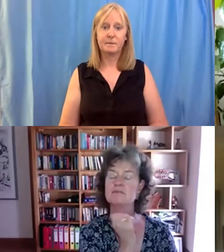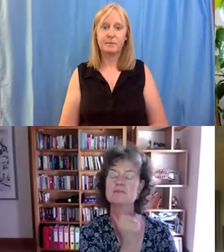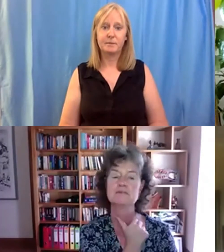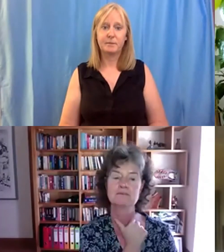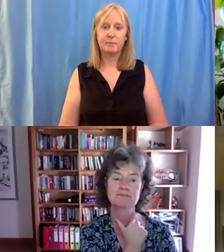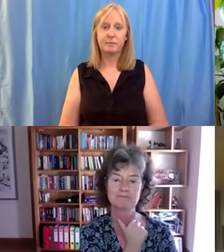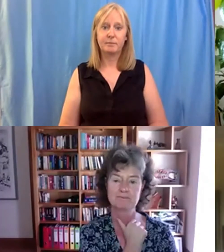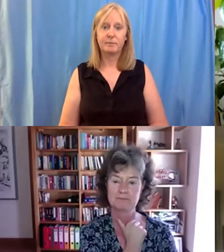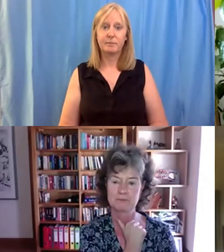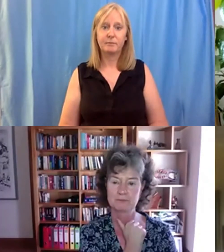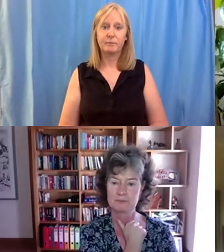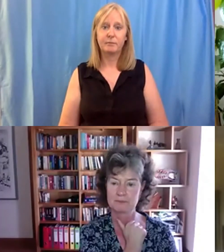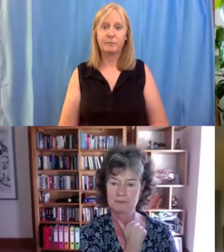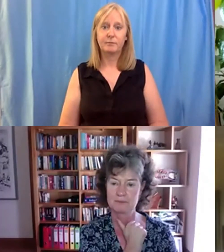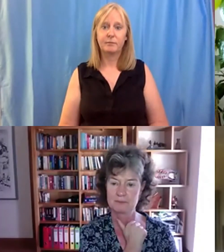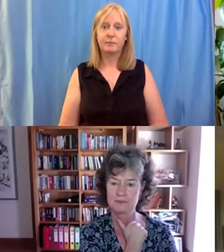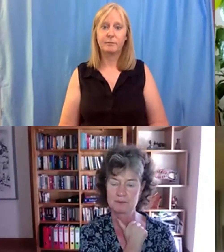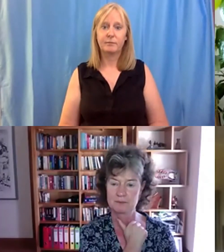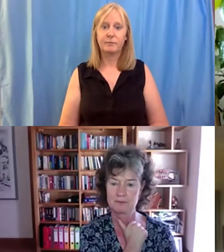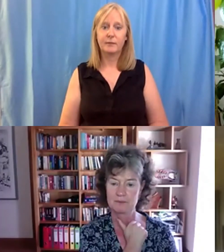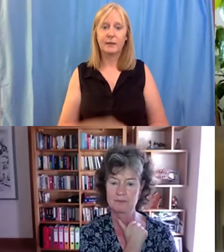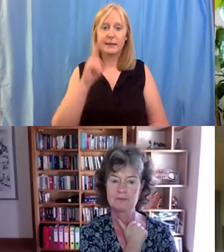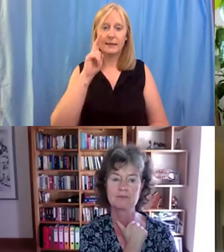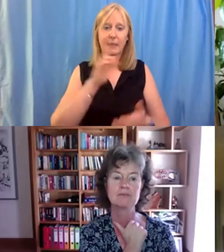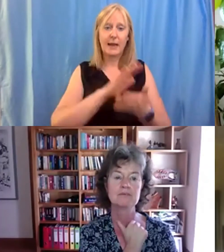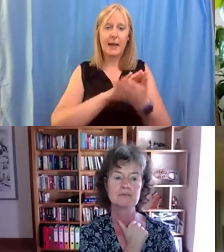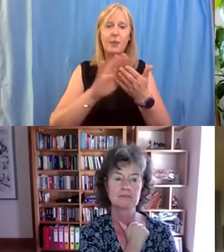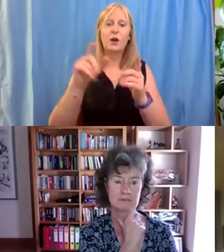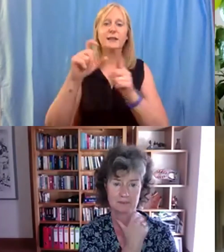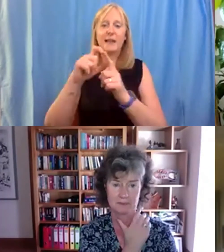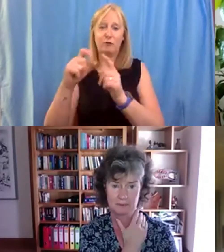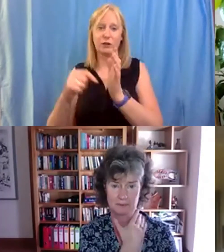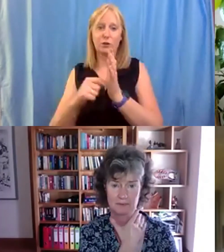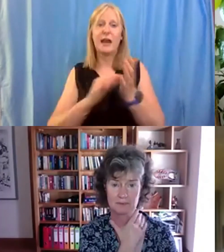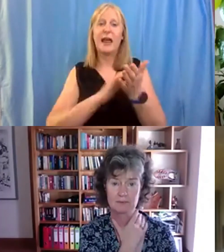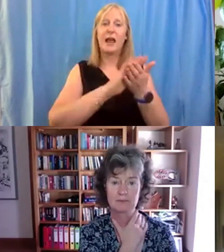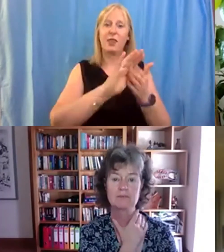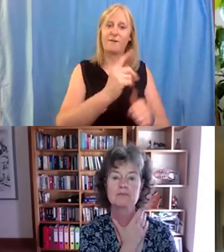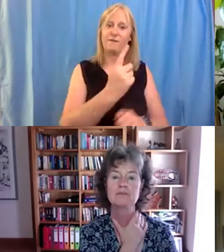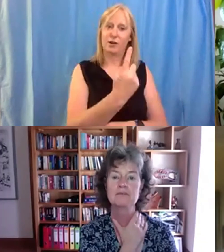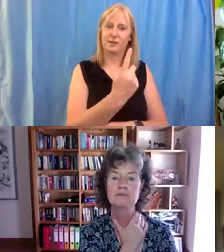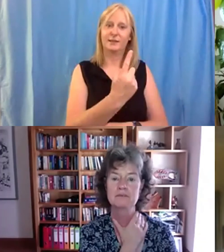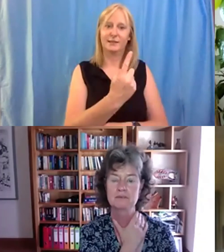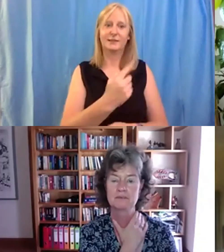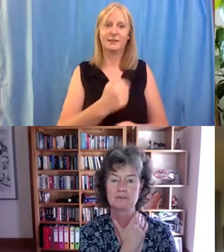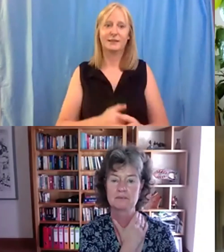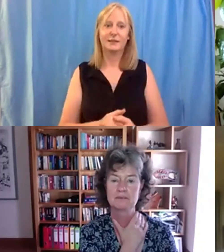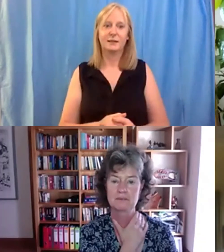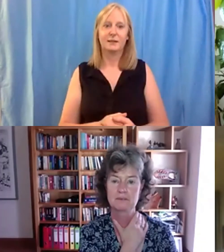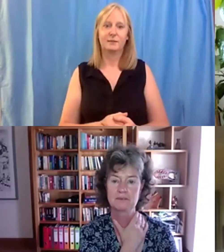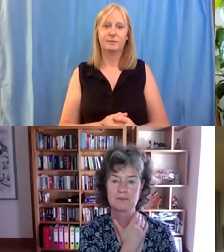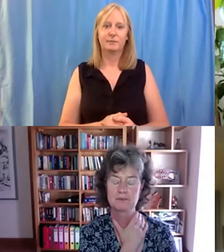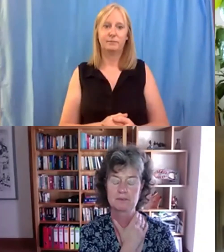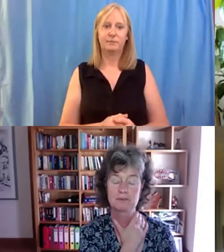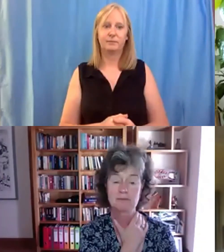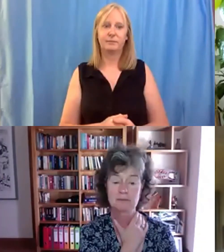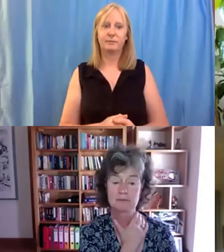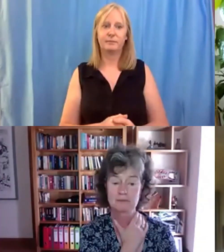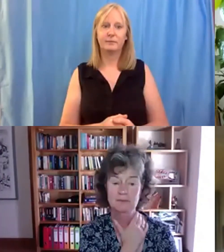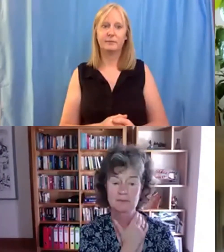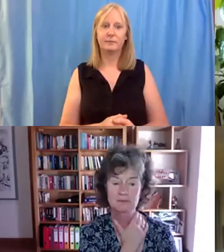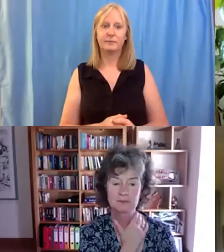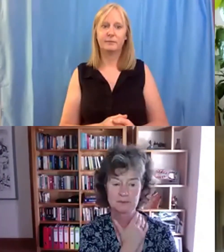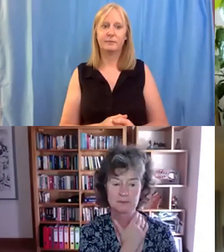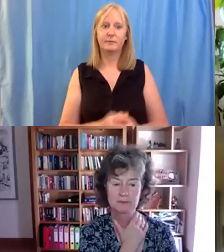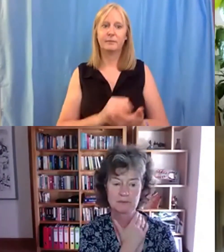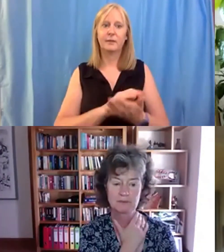But otherwise, okay. Now I can see Heather and Derek. So I'll come to Heather first of all. Do you want to ask a question? And then Derek, I'll come to you. Heather,